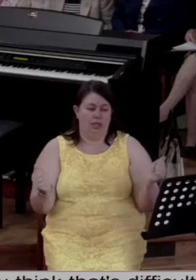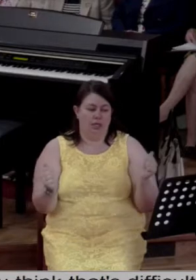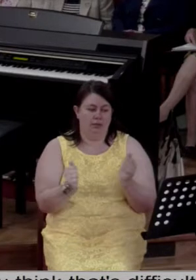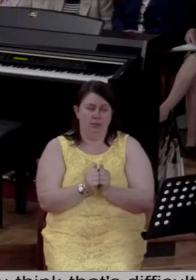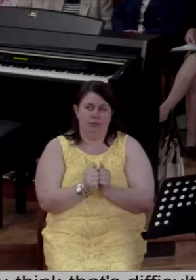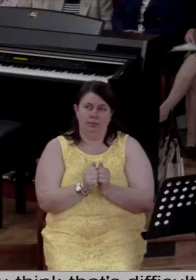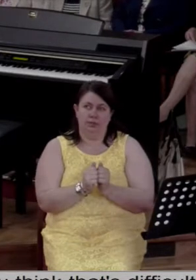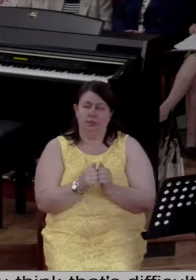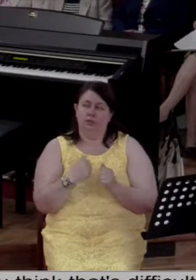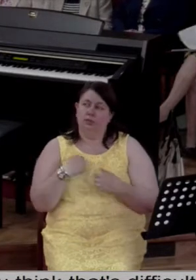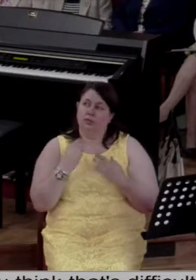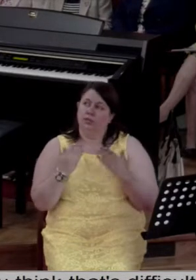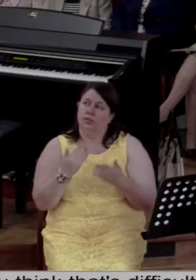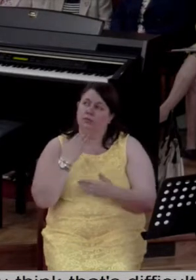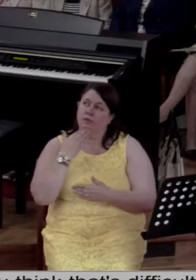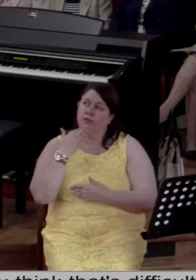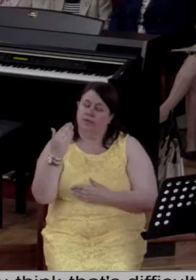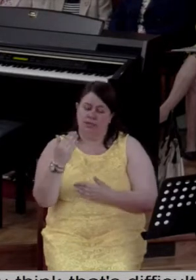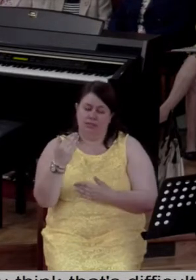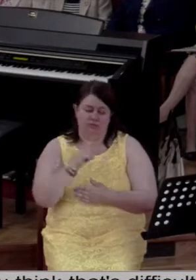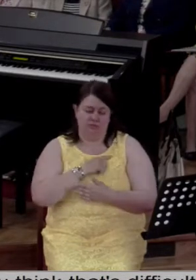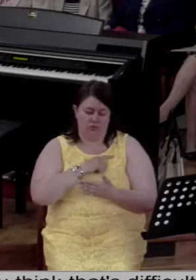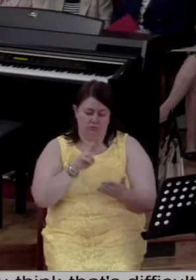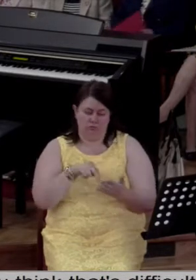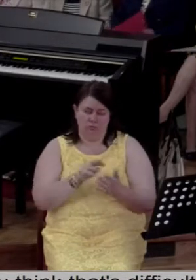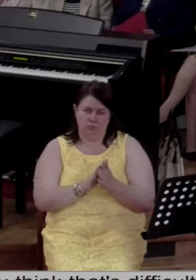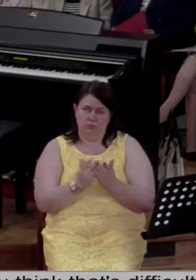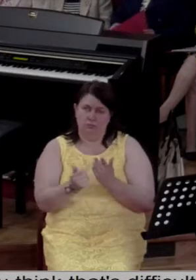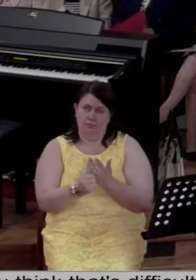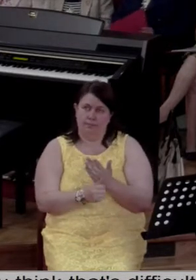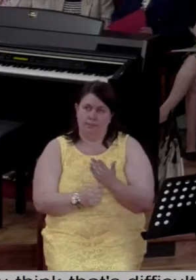give thanks for this reading from God's Word.